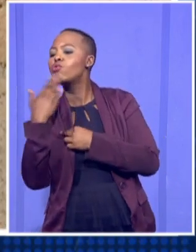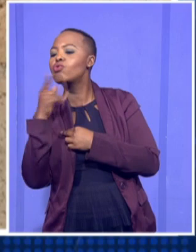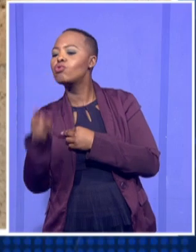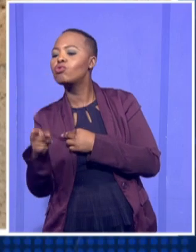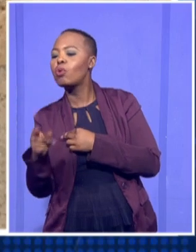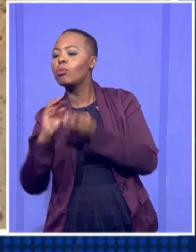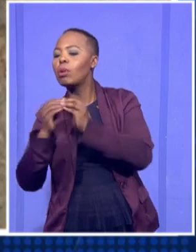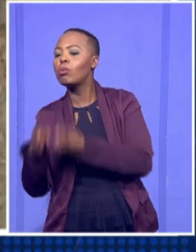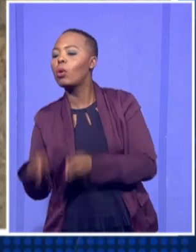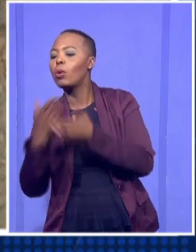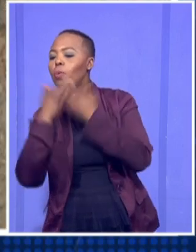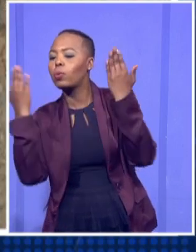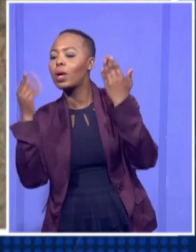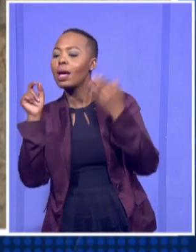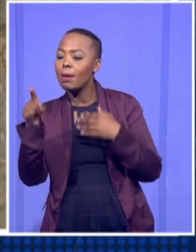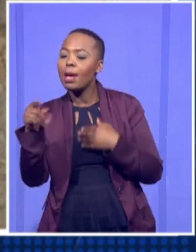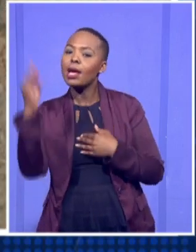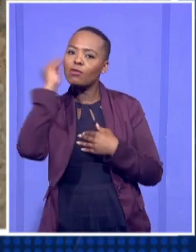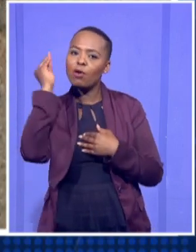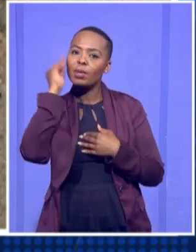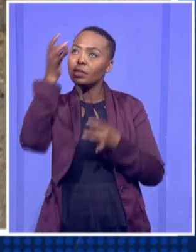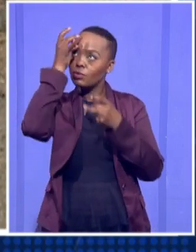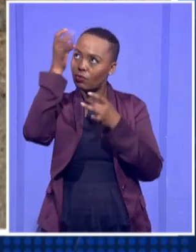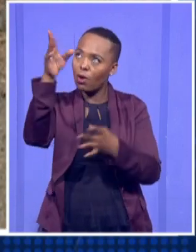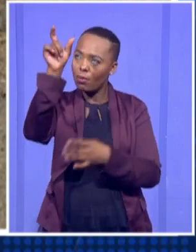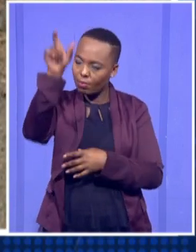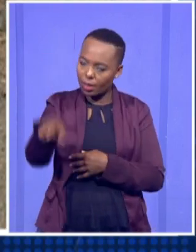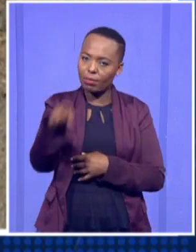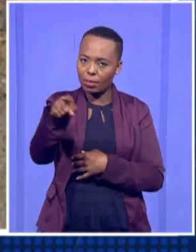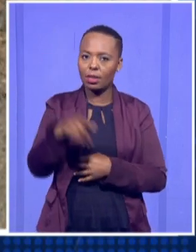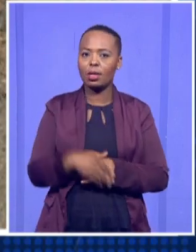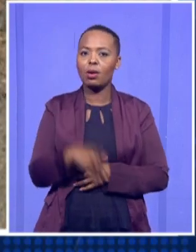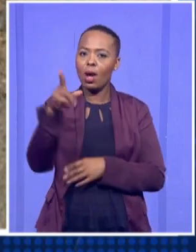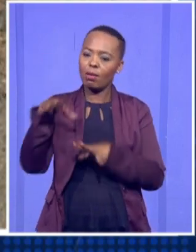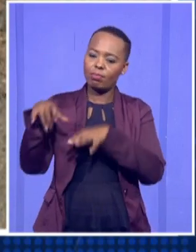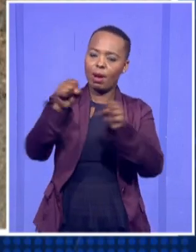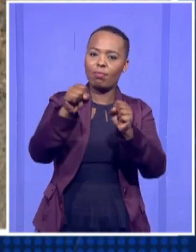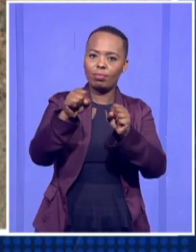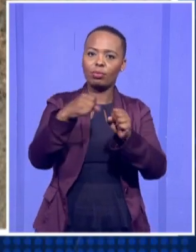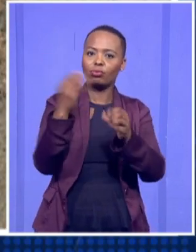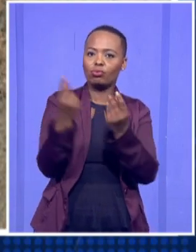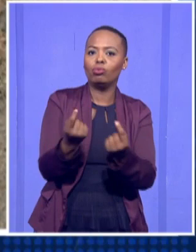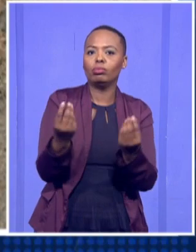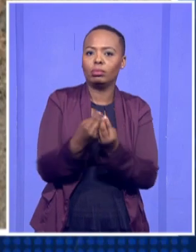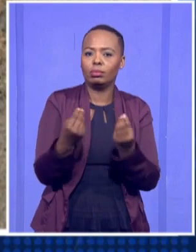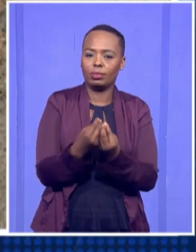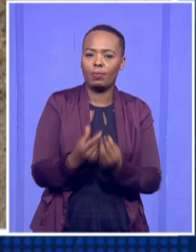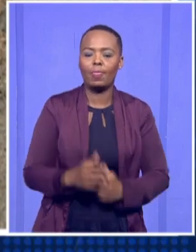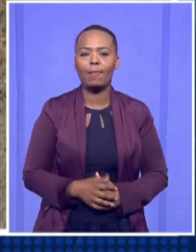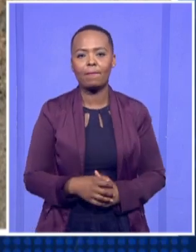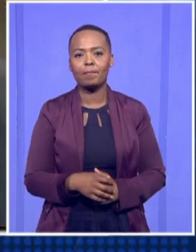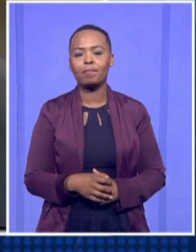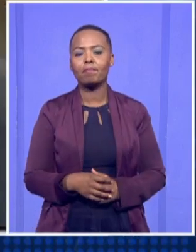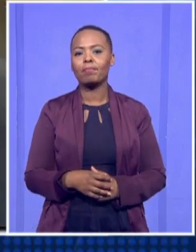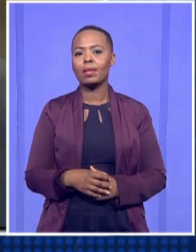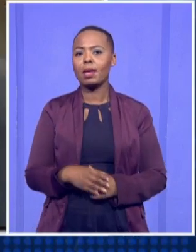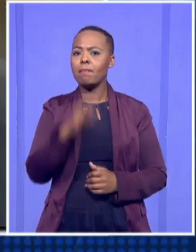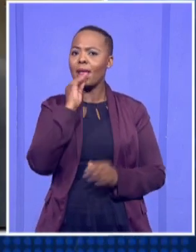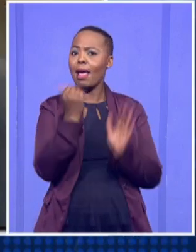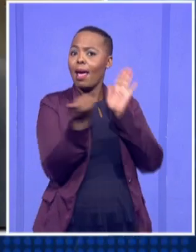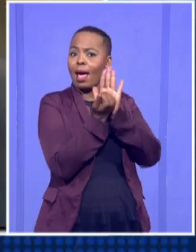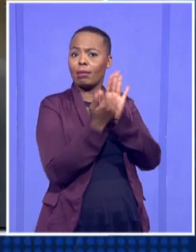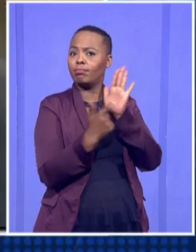and make sure that information gets passed to the correct authority for them to take the necessary action. Should the Act then